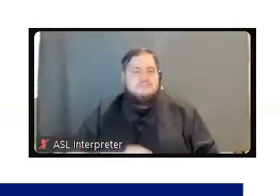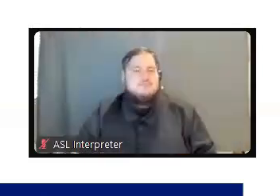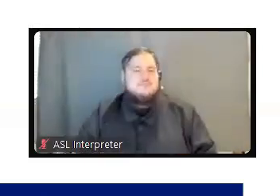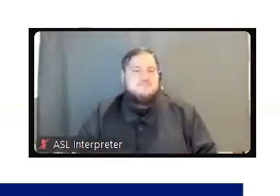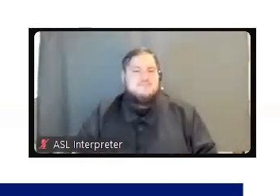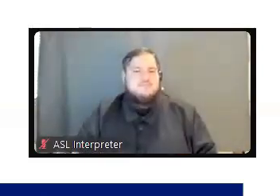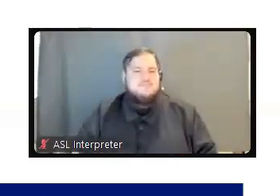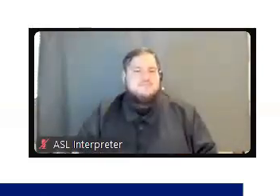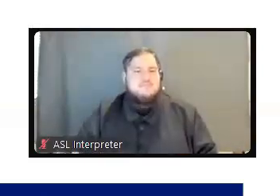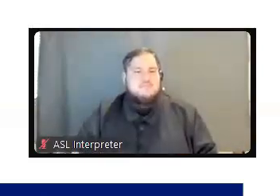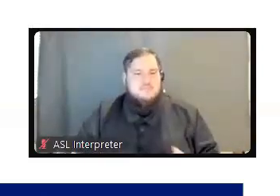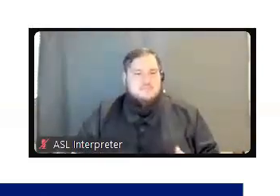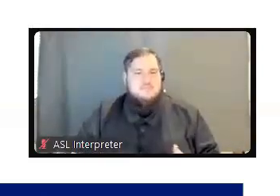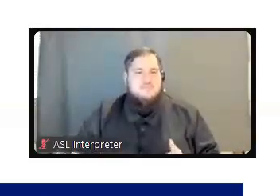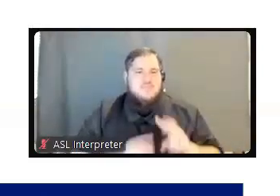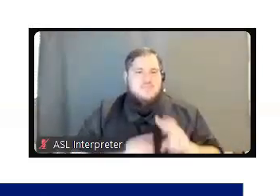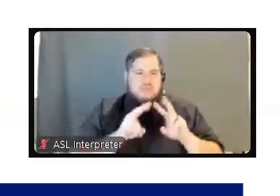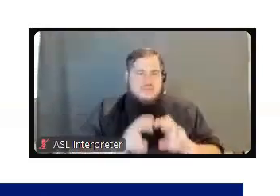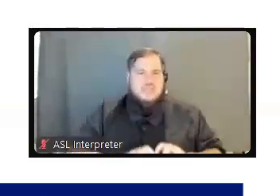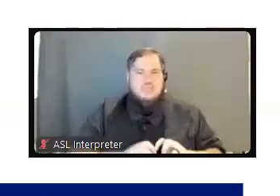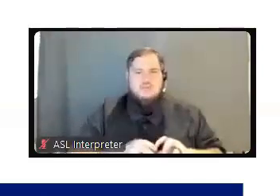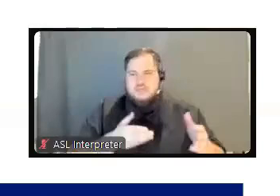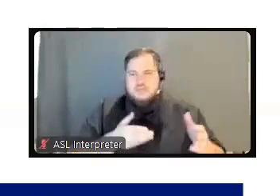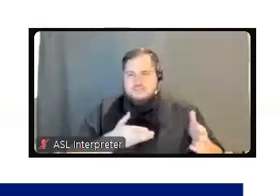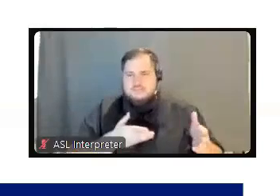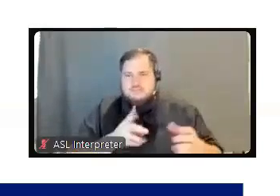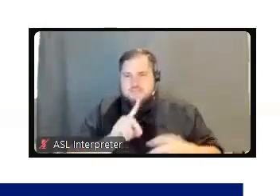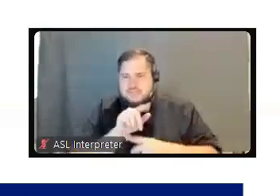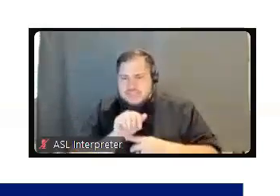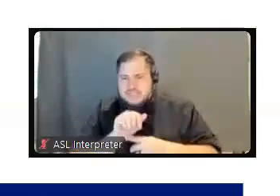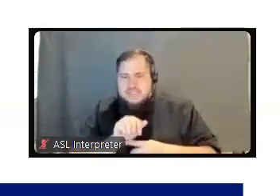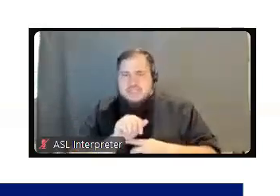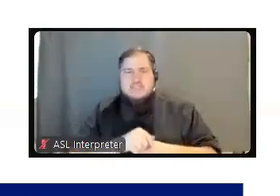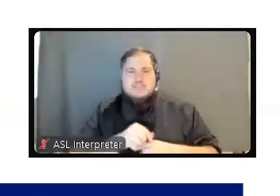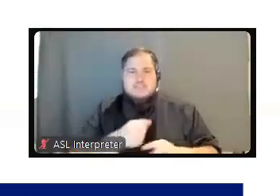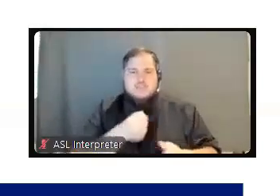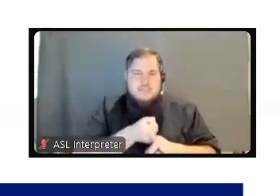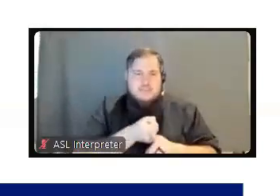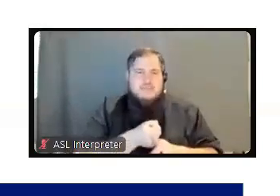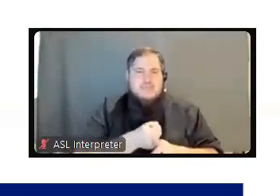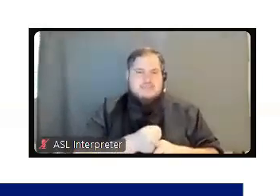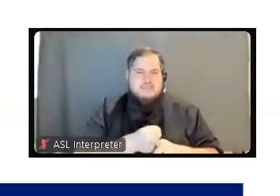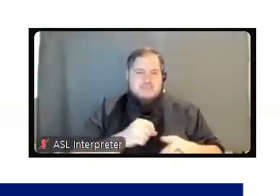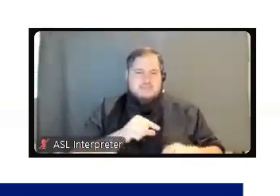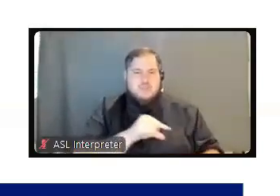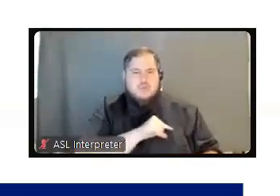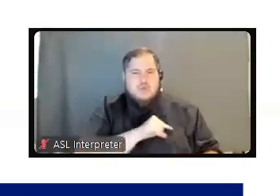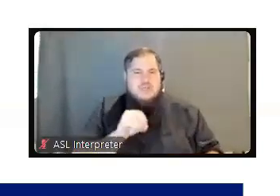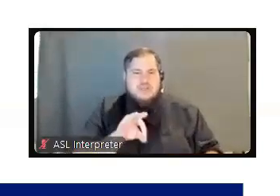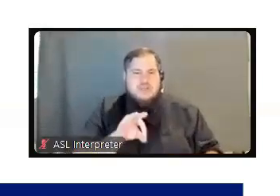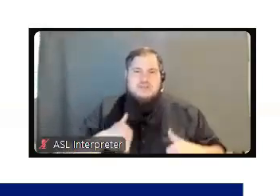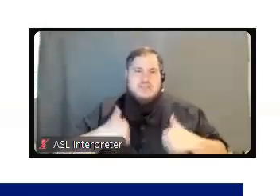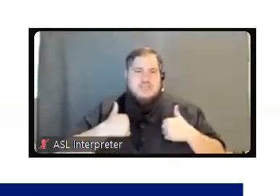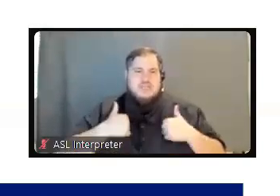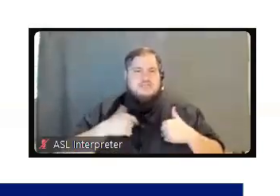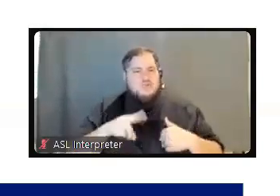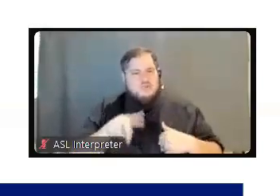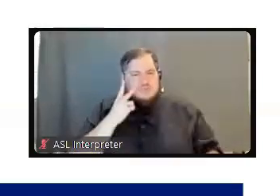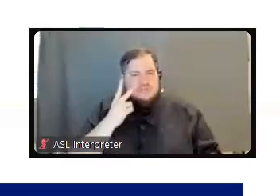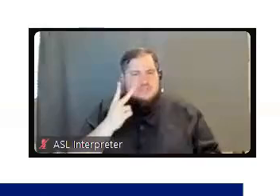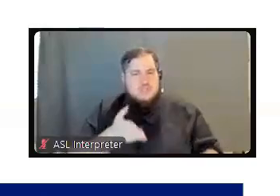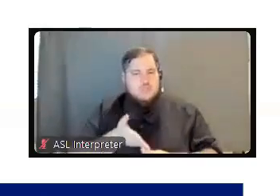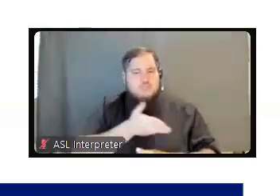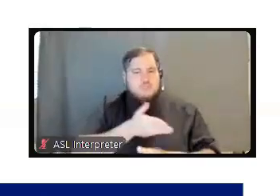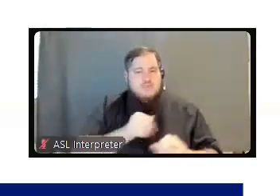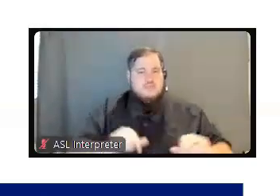to evaluate service availability, access quality, and impact on quality of life. As you could see in the previous slide,